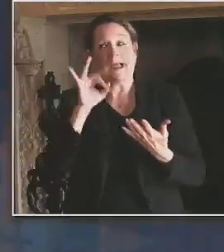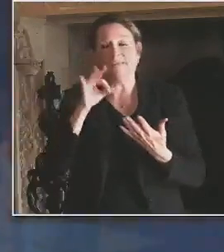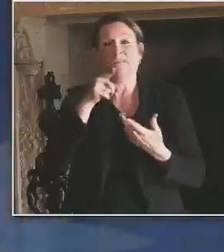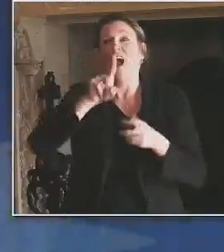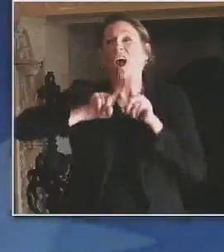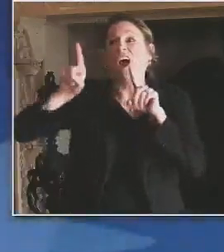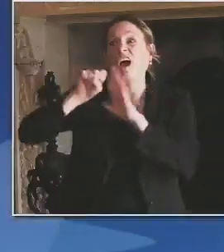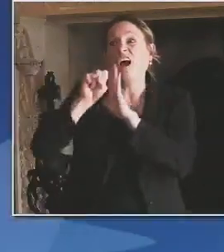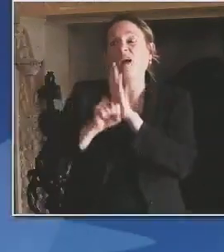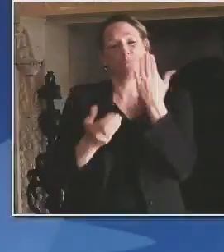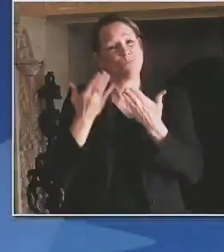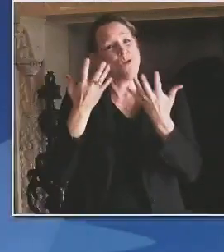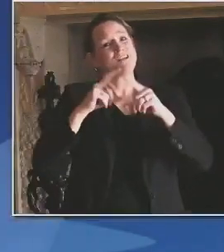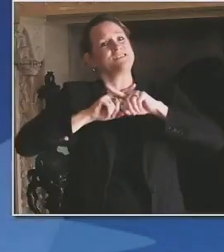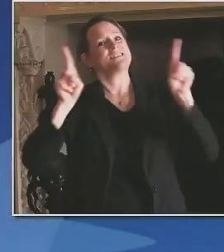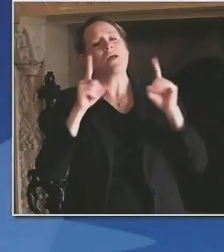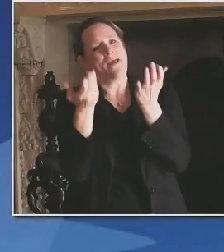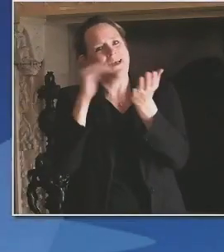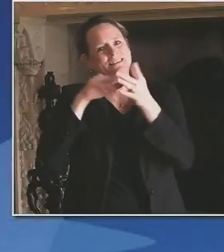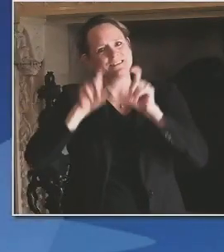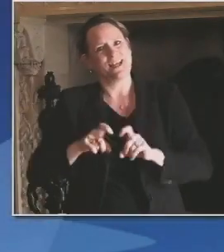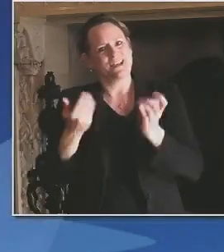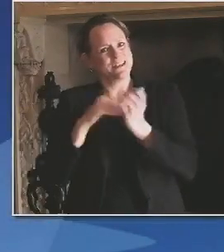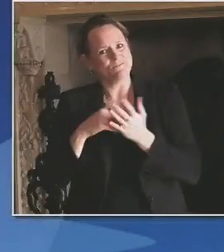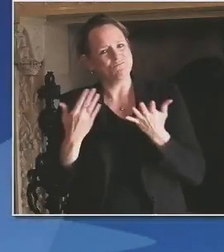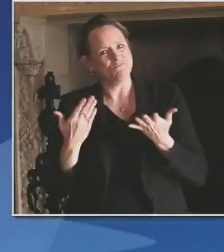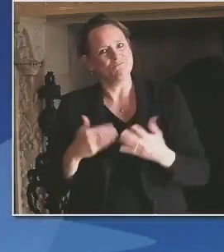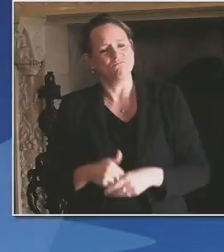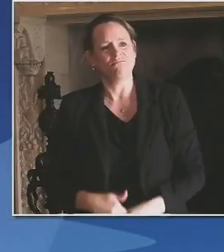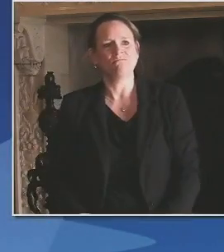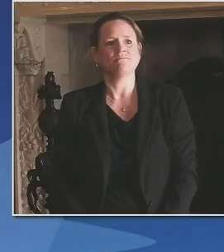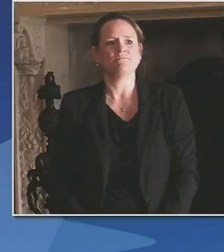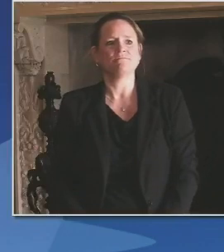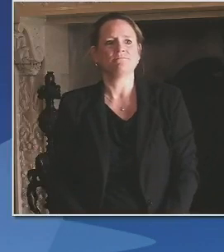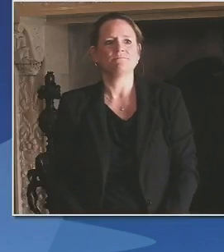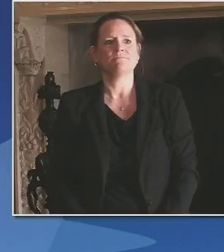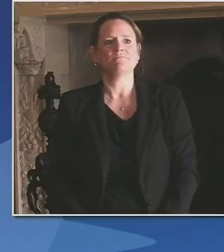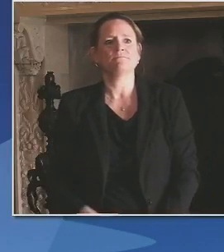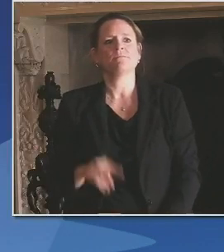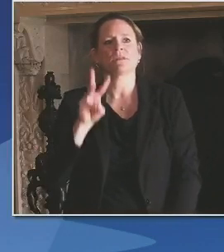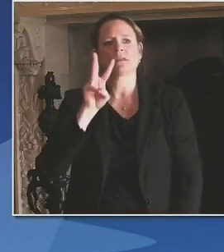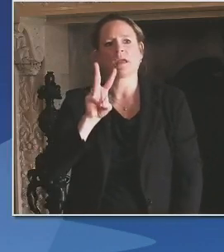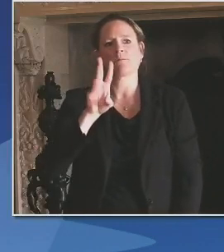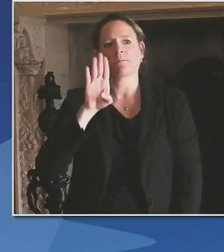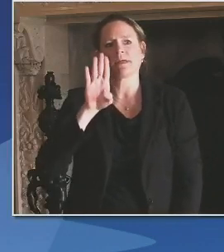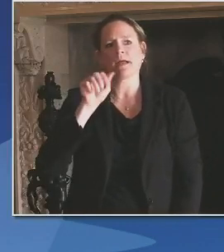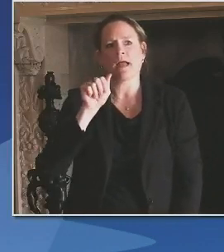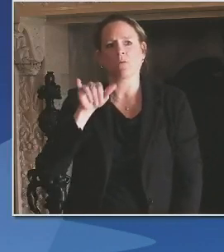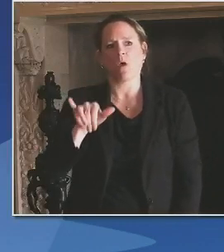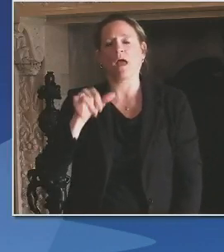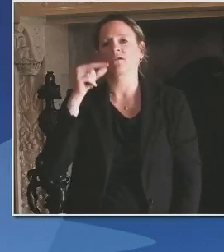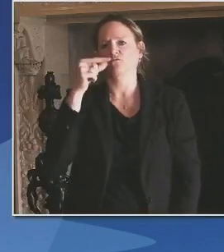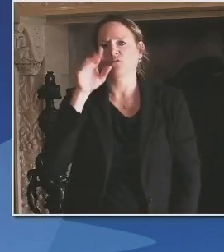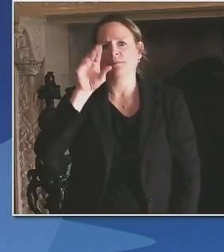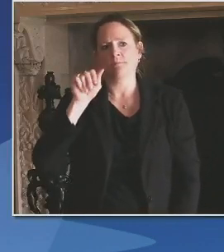All right, our next question goes to Katie Anderson from WBAY in Green Bay. Katie?